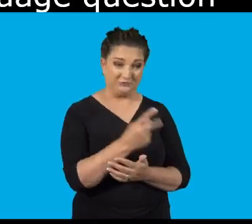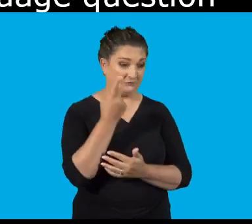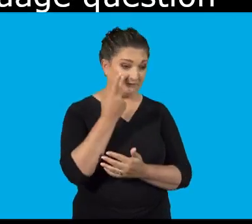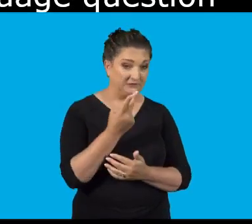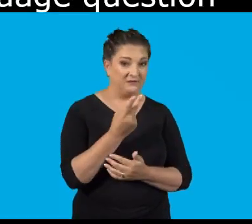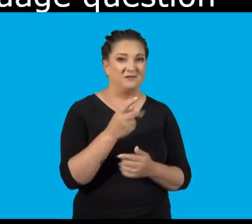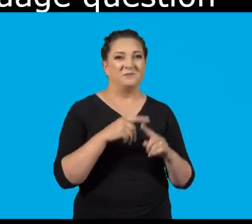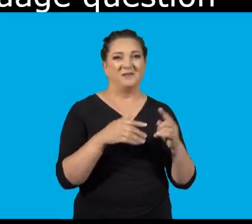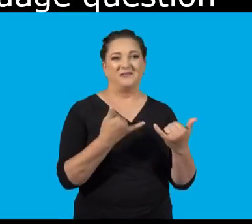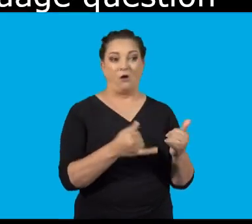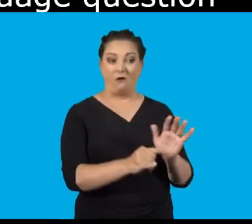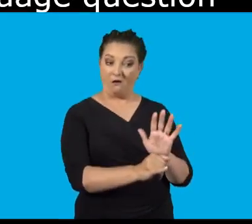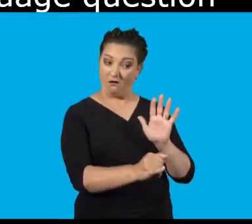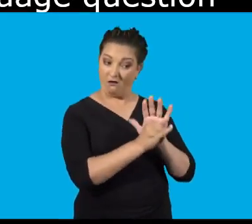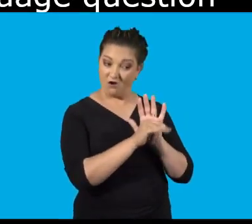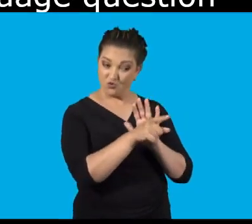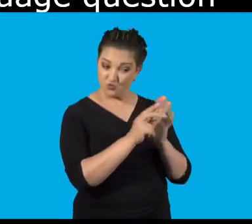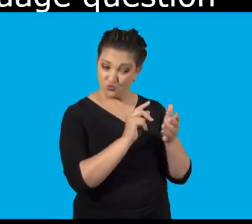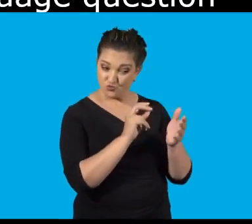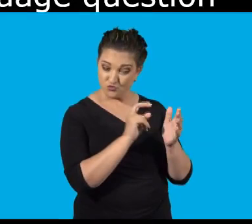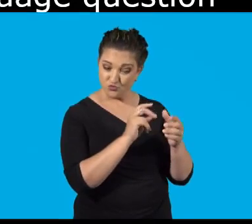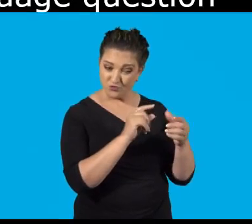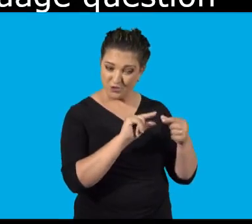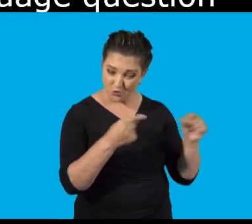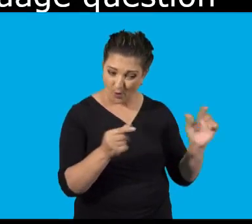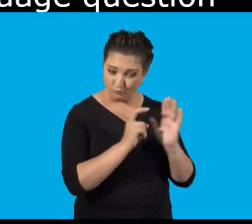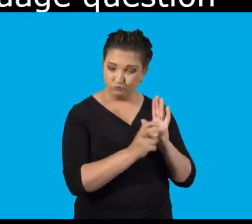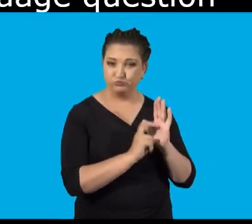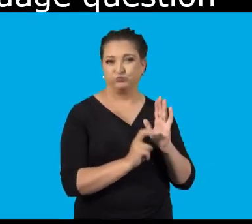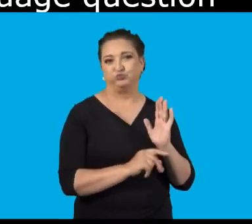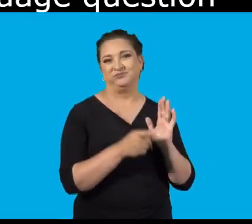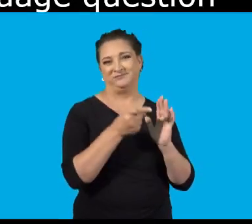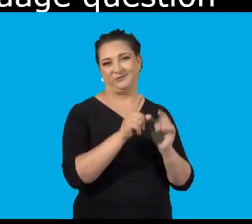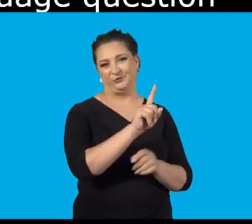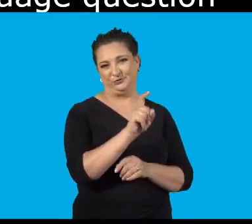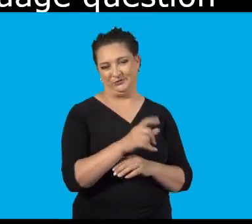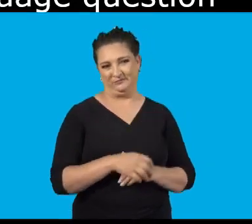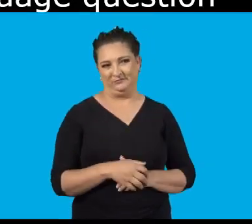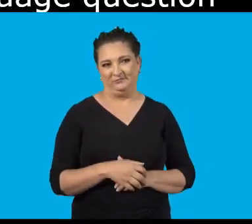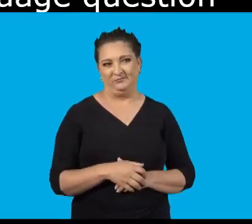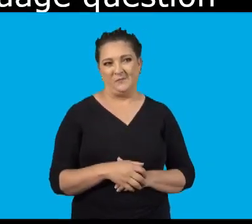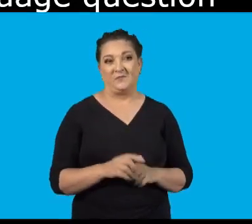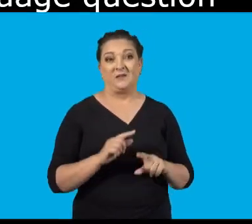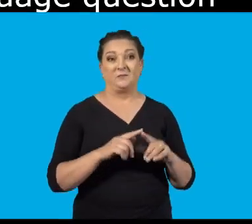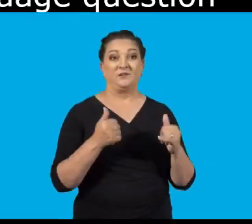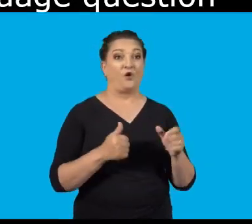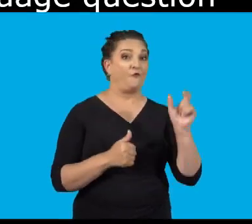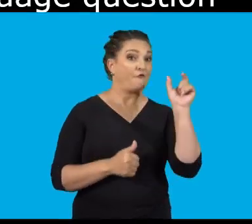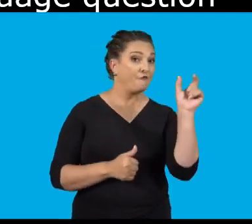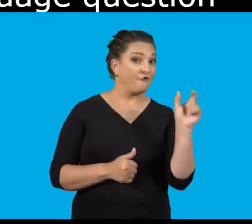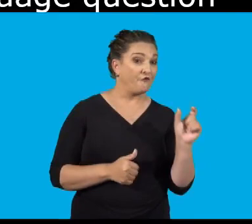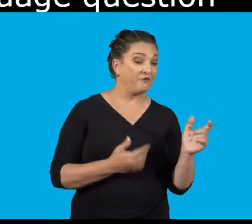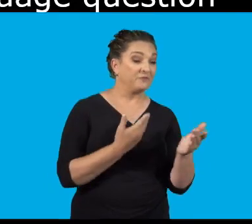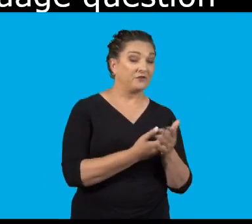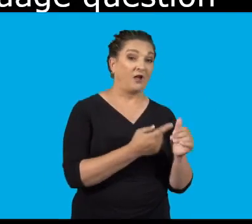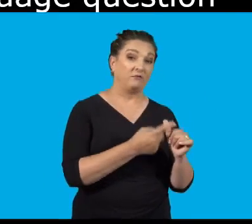All right? They lack the skill to identify the grammar rule required for a particular question. They lack the correct